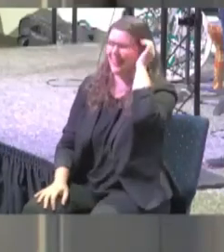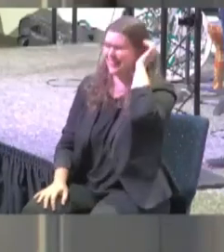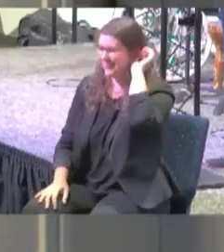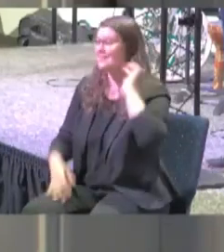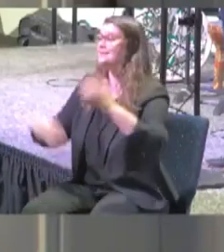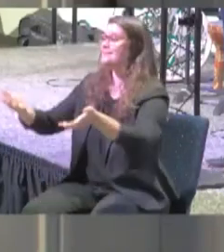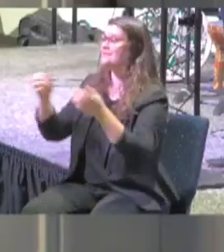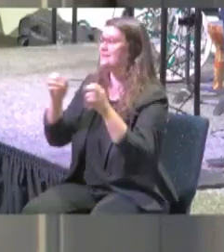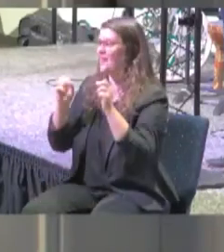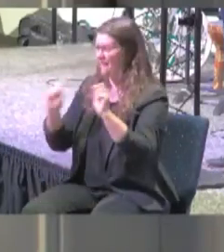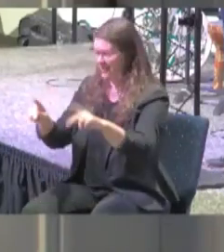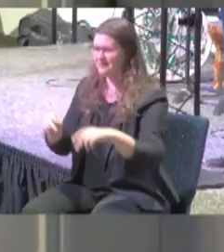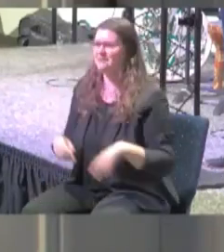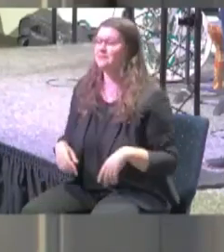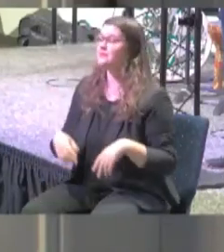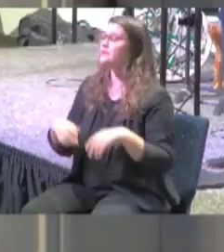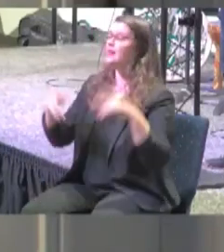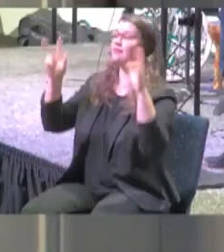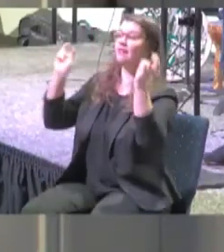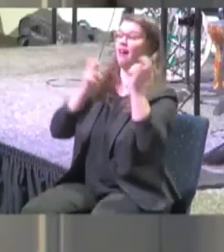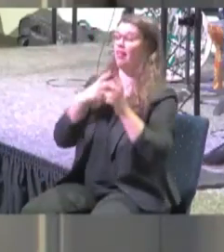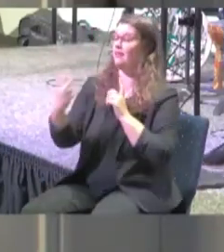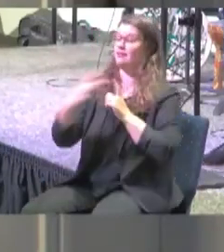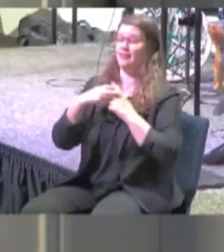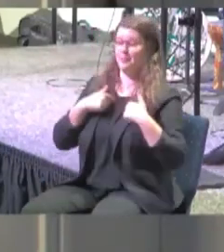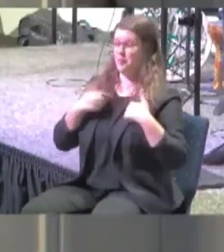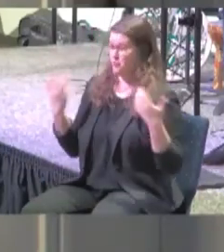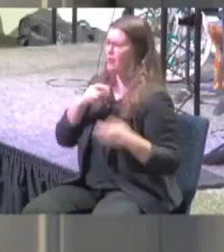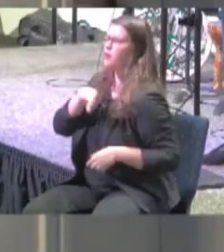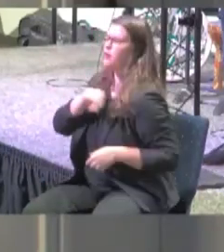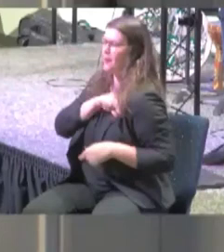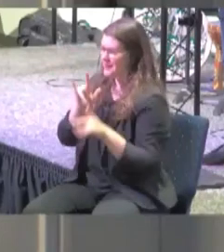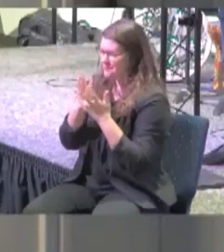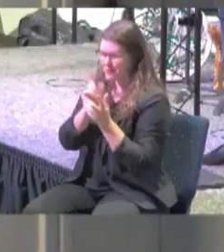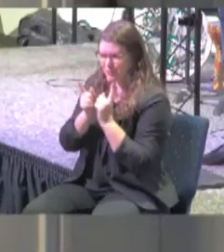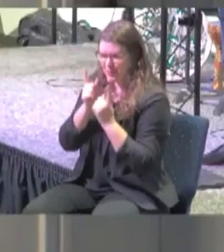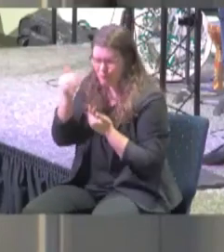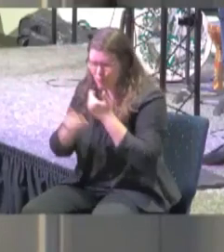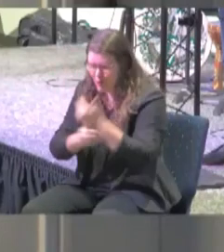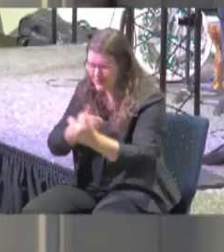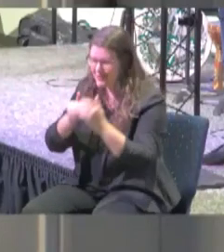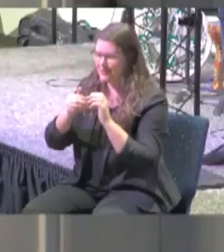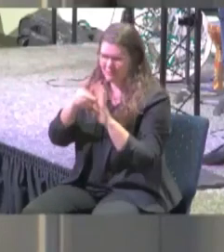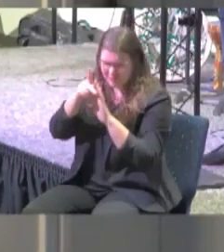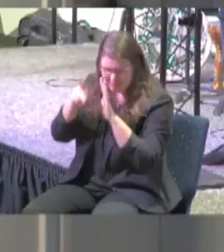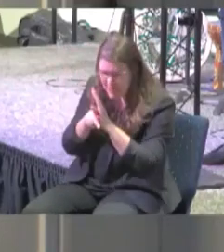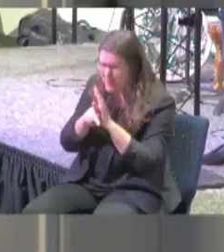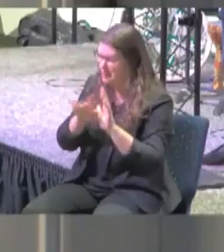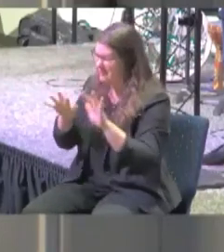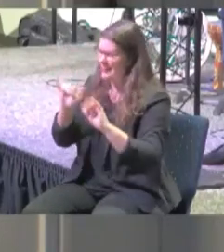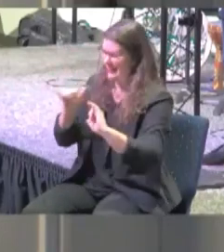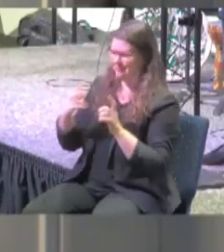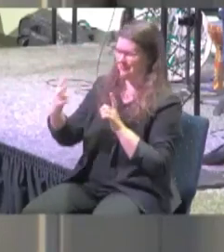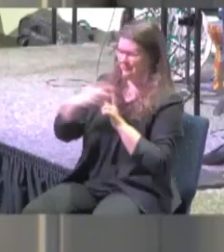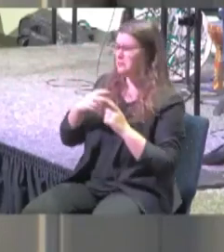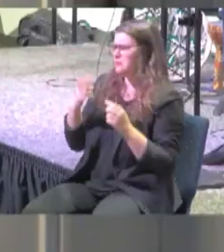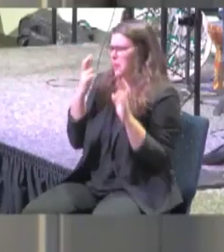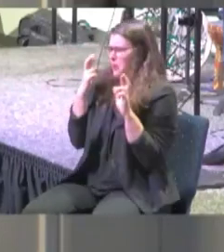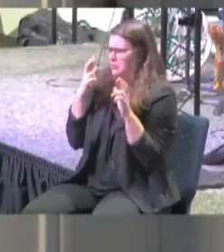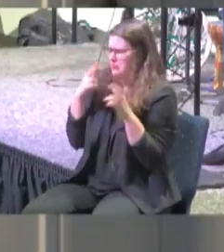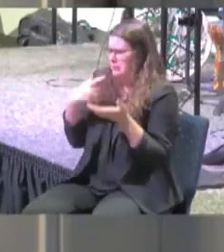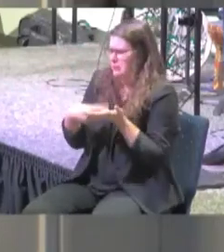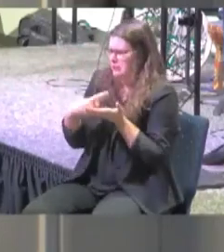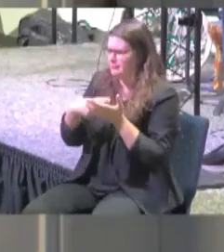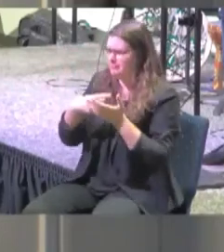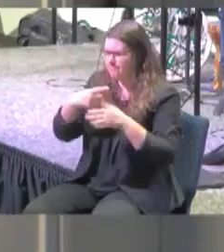Okay, I was given the title Quality and Bible Translation Processes and Procedures, or Principles and Procedures, and I hope I touch on the relevant